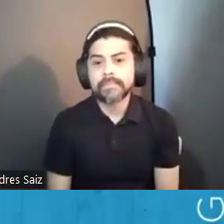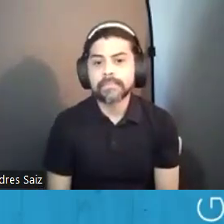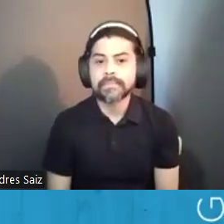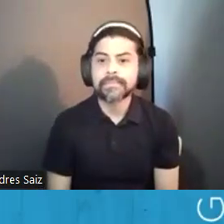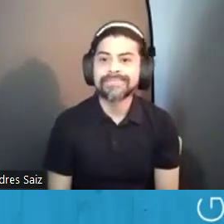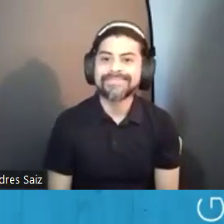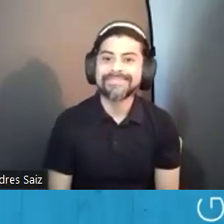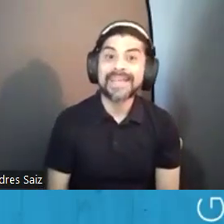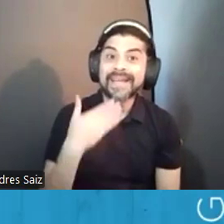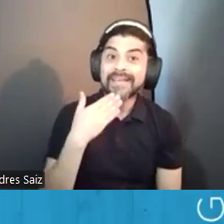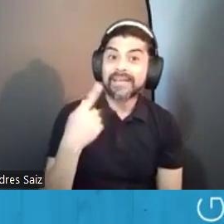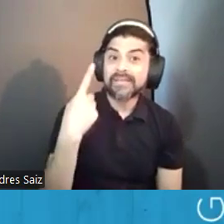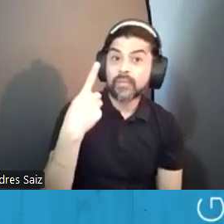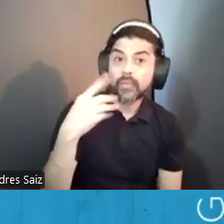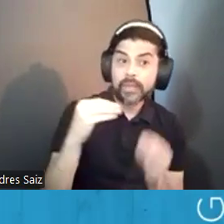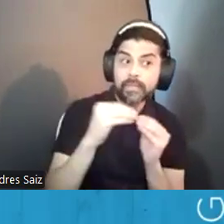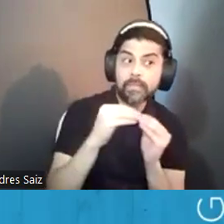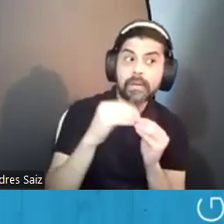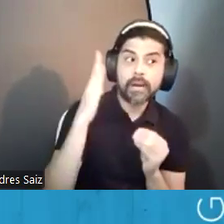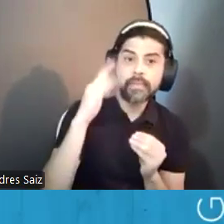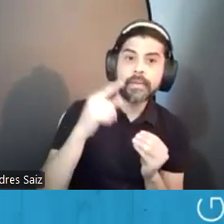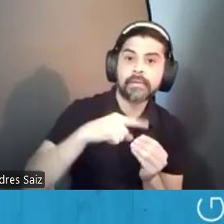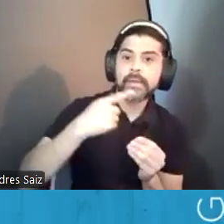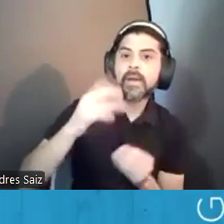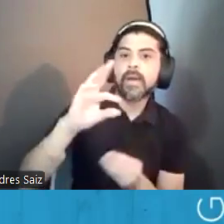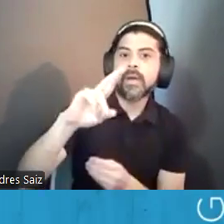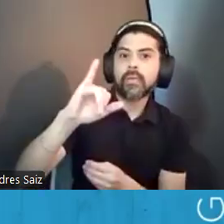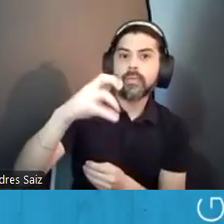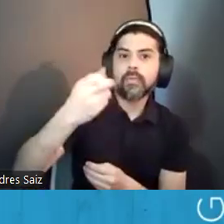Thanks. Time for one more, and then we'll move to Richard Figueroa.